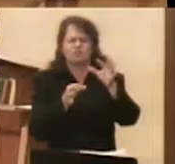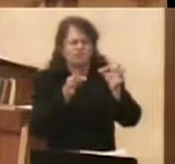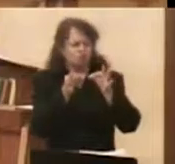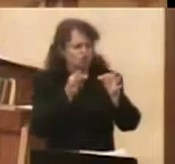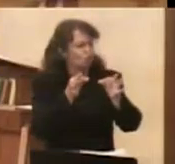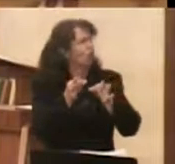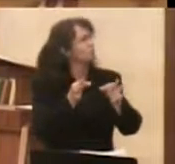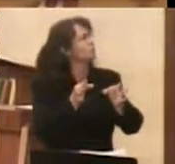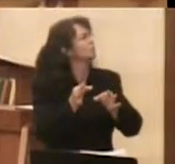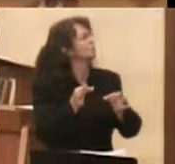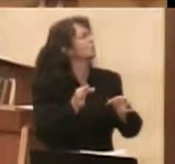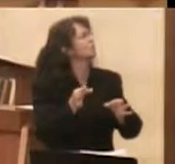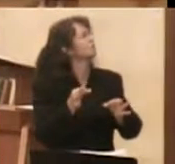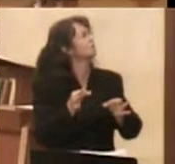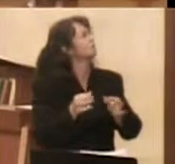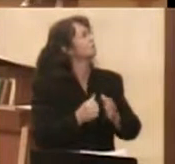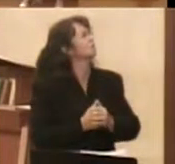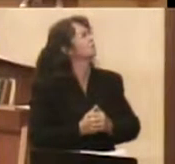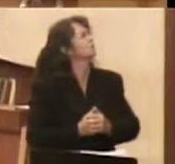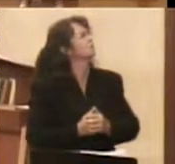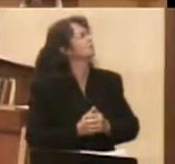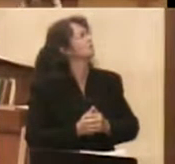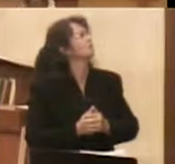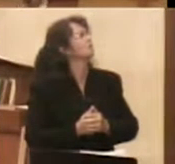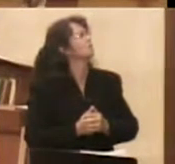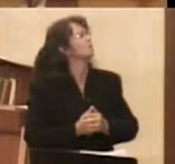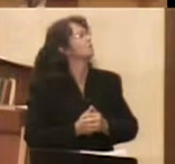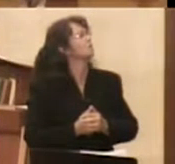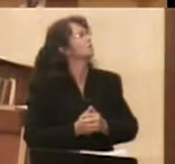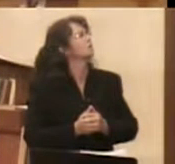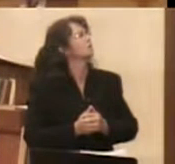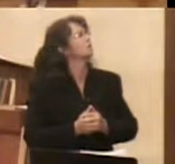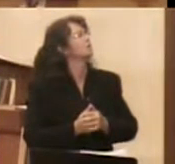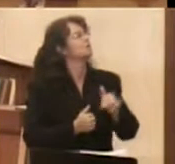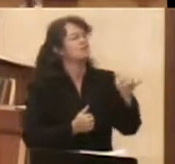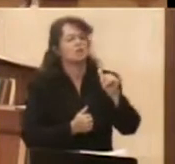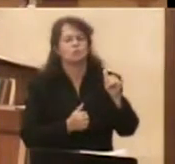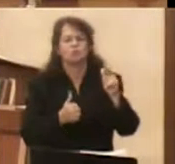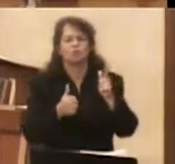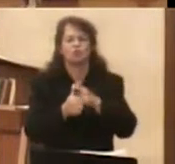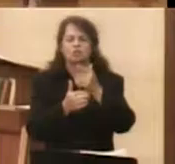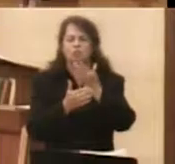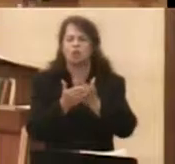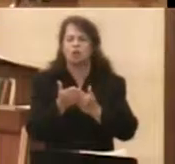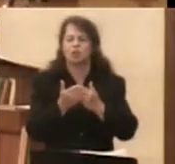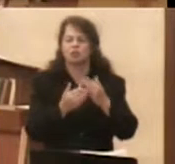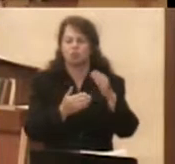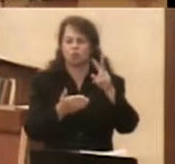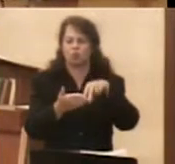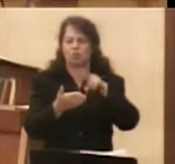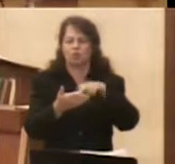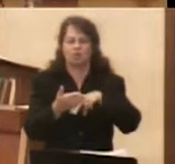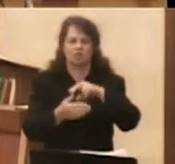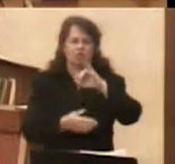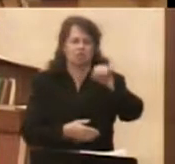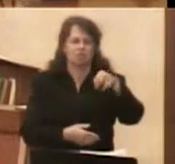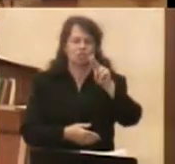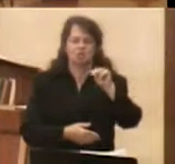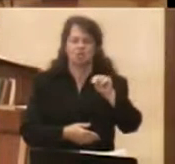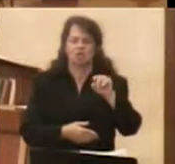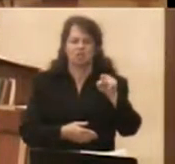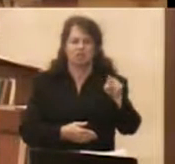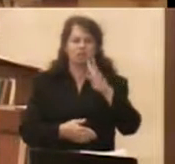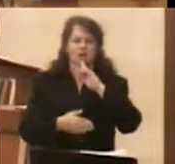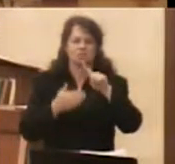But so is the first part of this reading today. John describes his vision of the Son